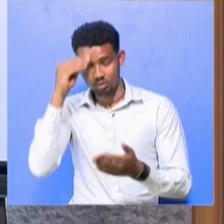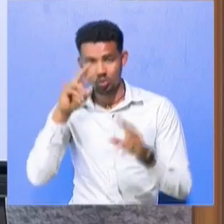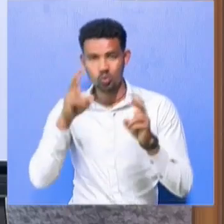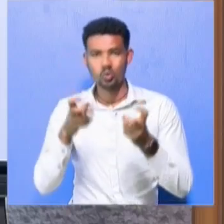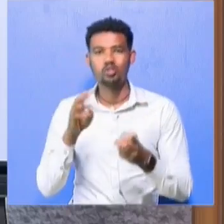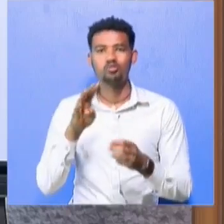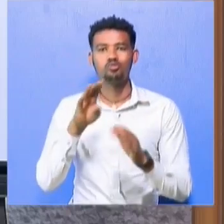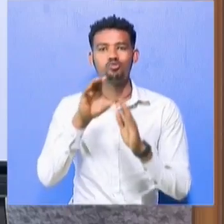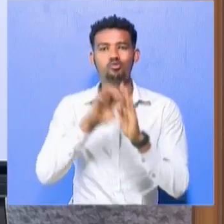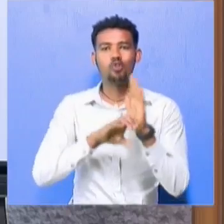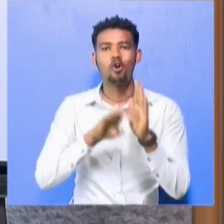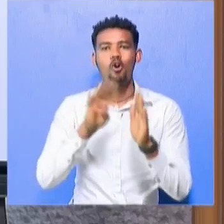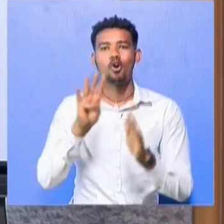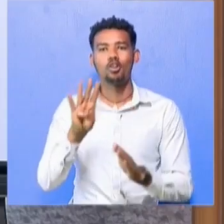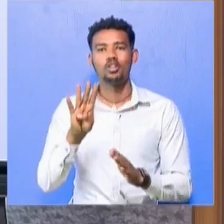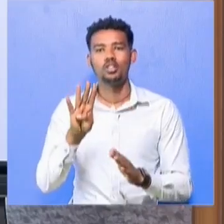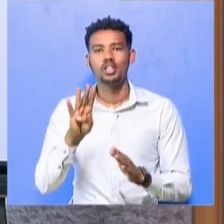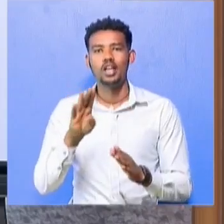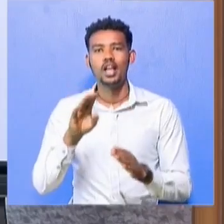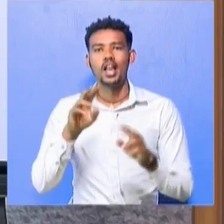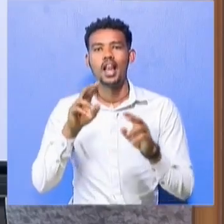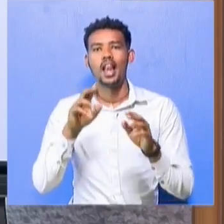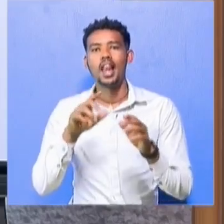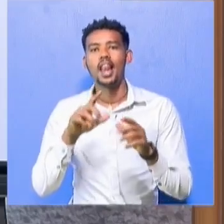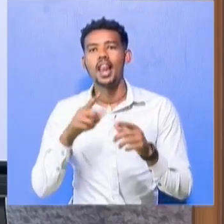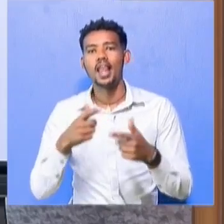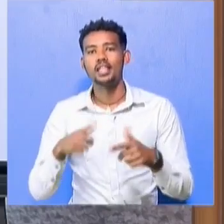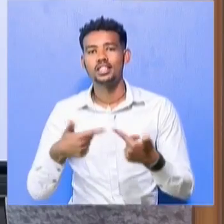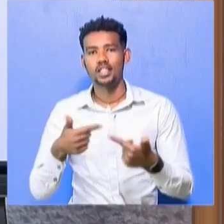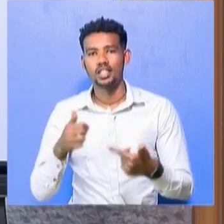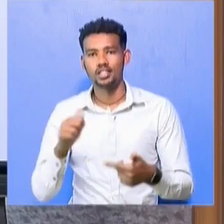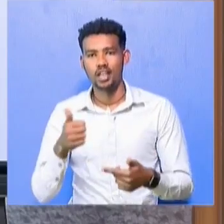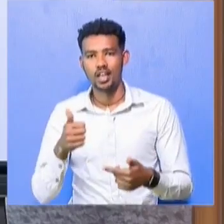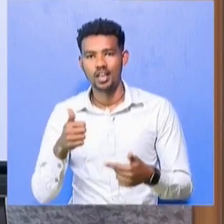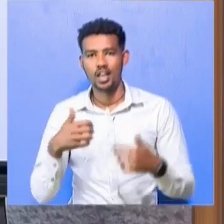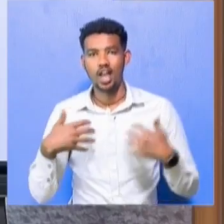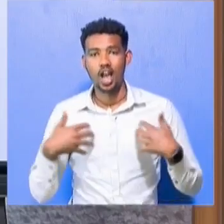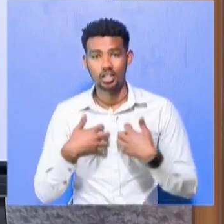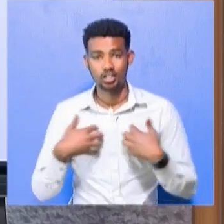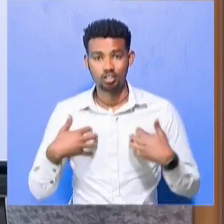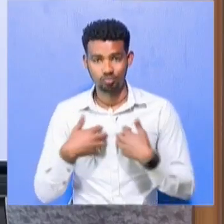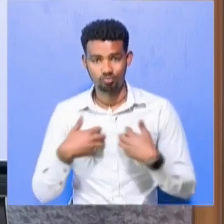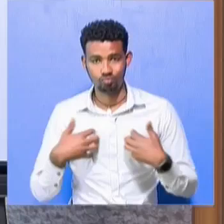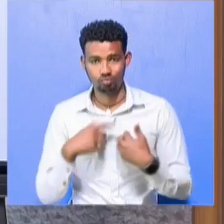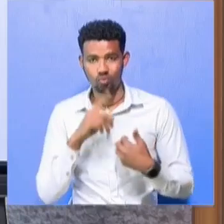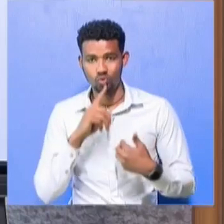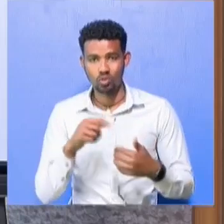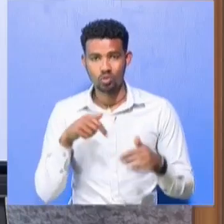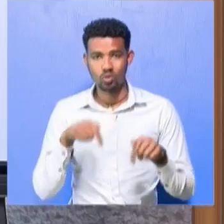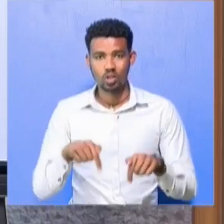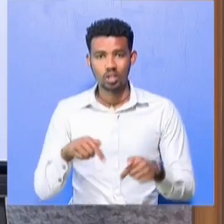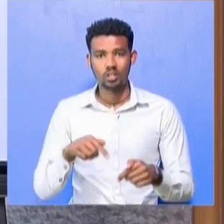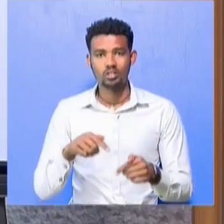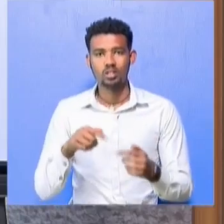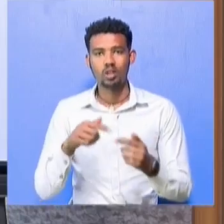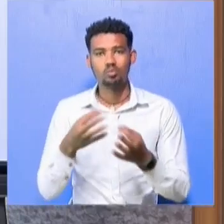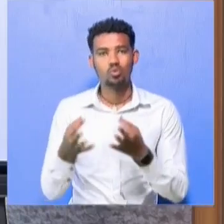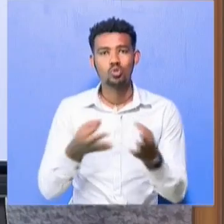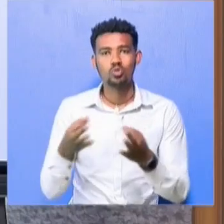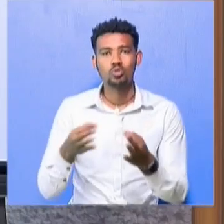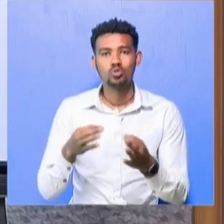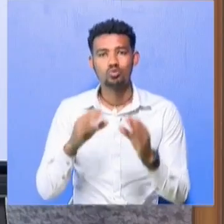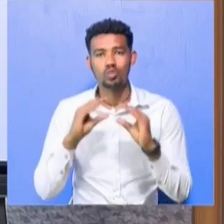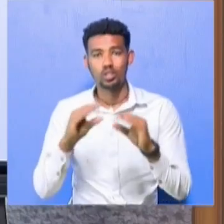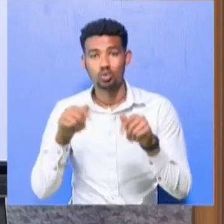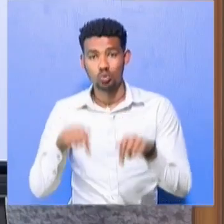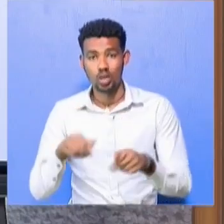4, Lesson 10, Animal Conservation. Before I'm going to proceed to this lesson topic, I would like